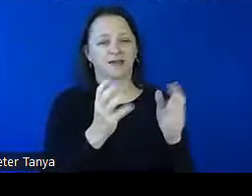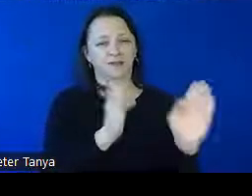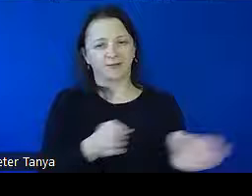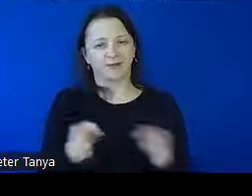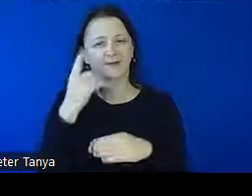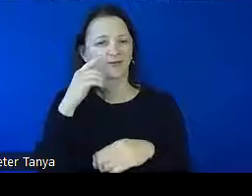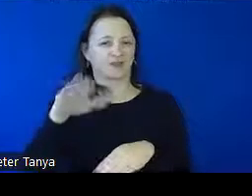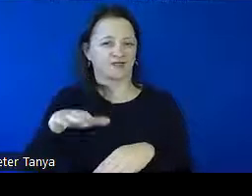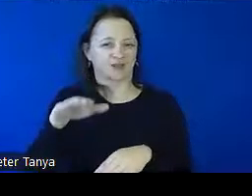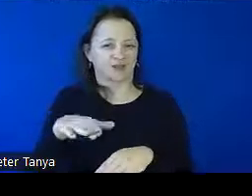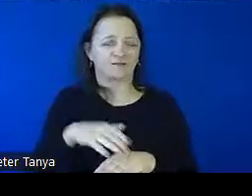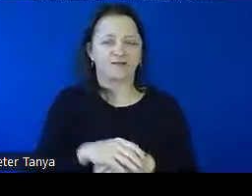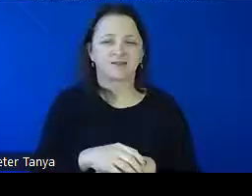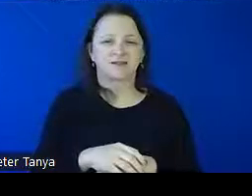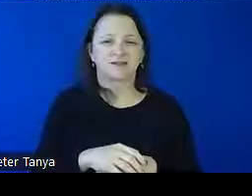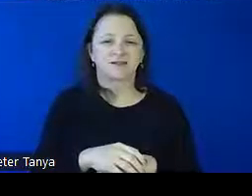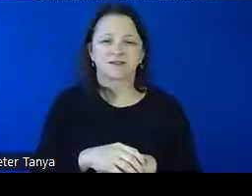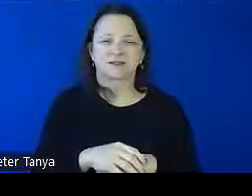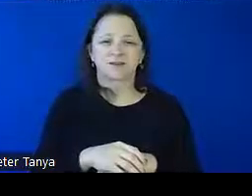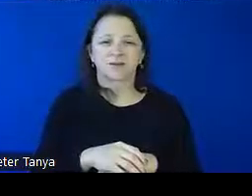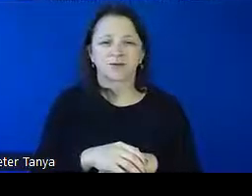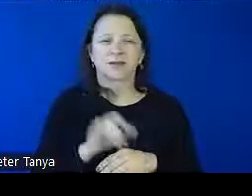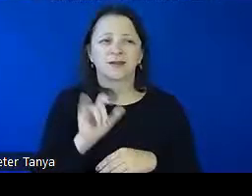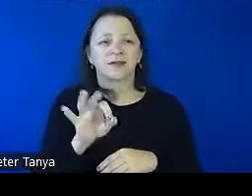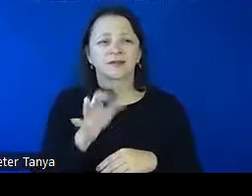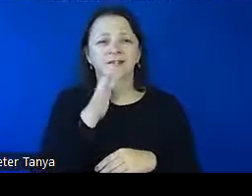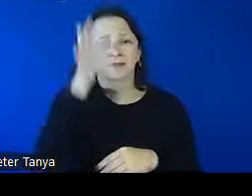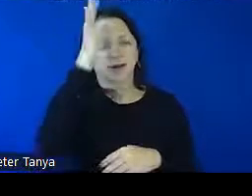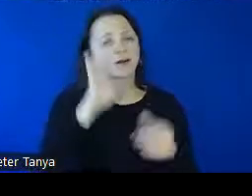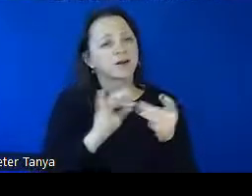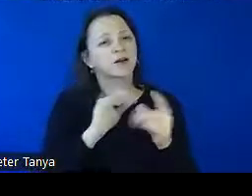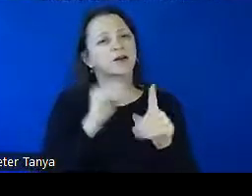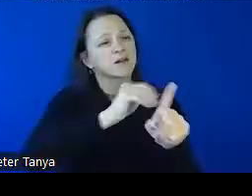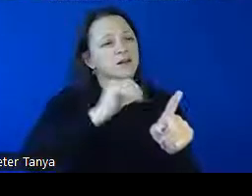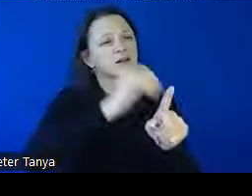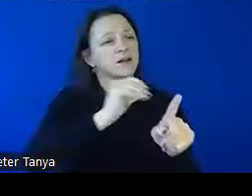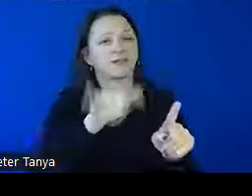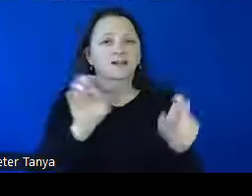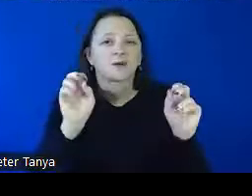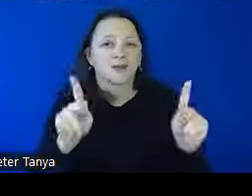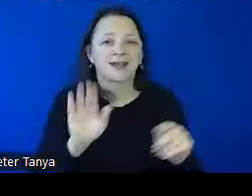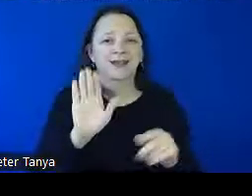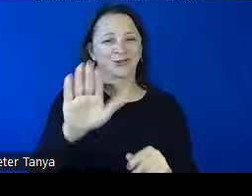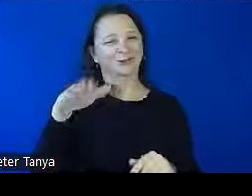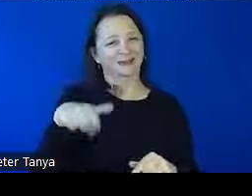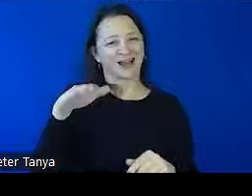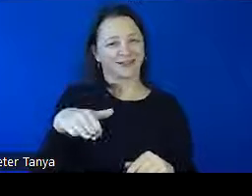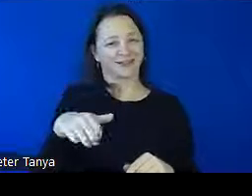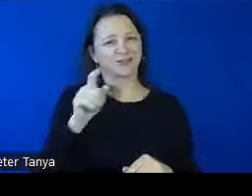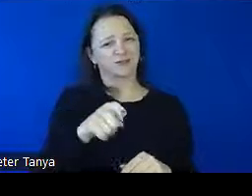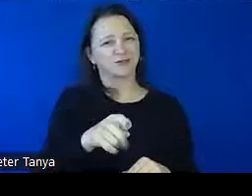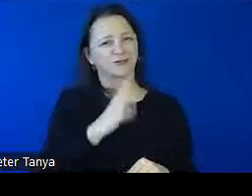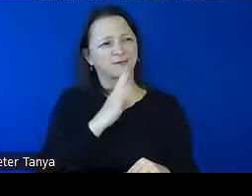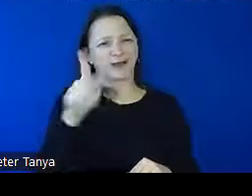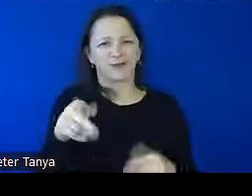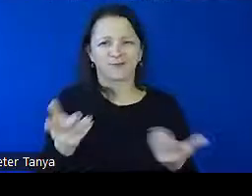So it's okay to be a squeaky wheel. You're a parent, this is your child. And I think, you know,